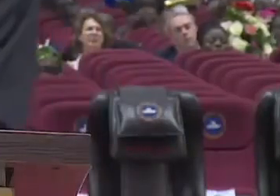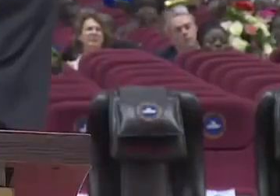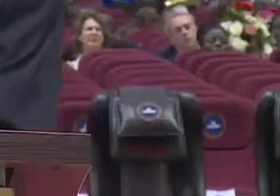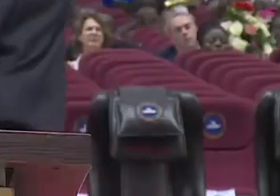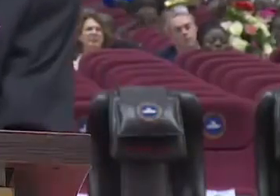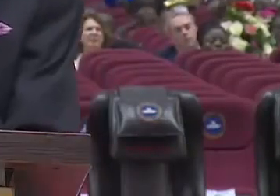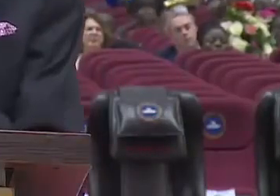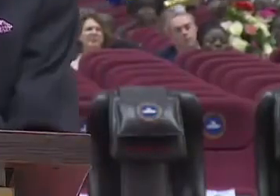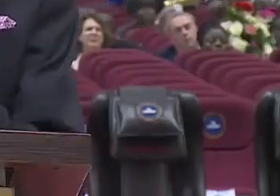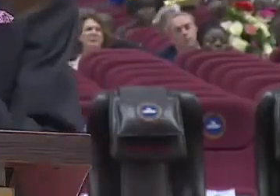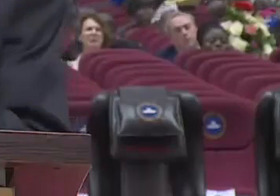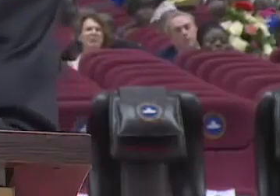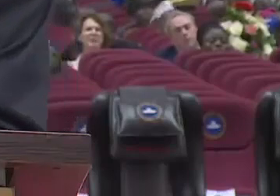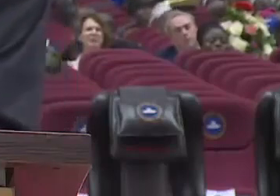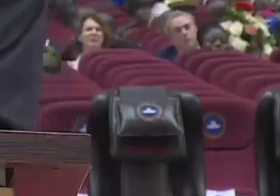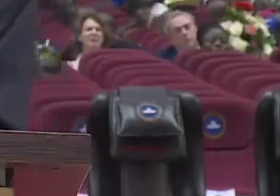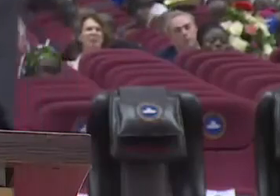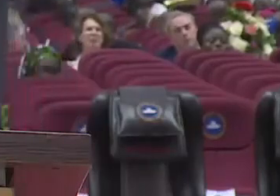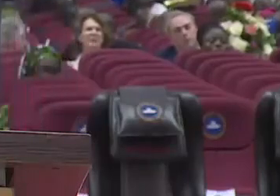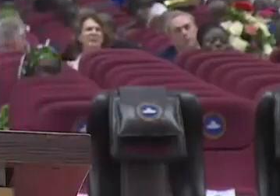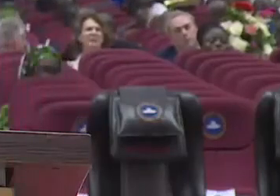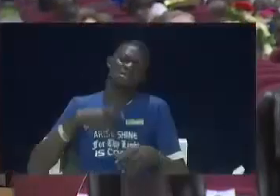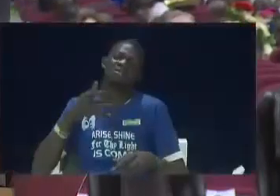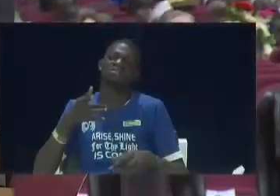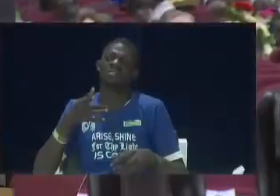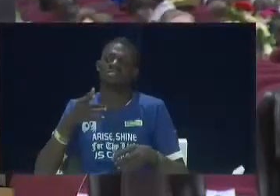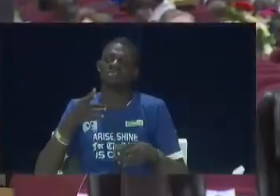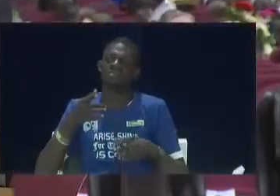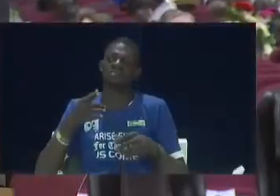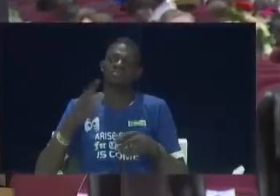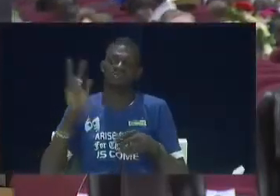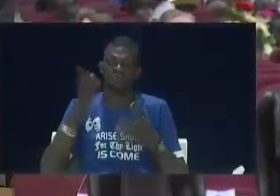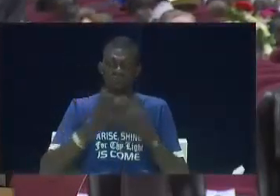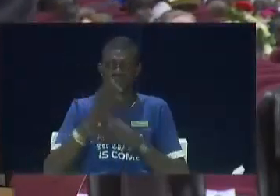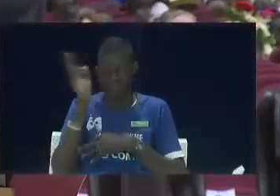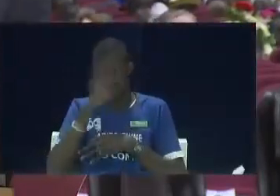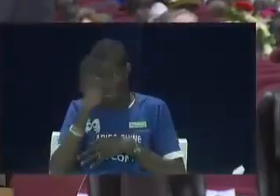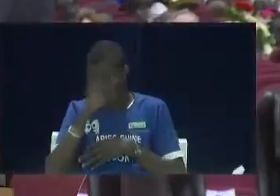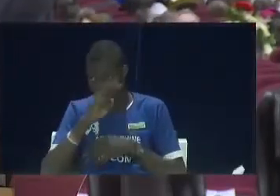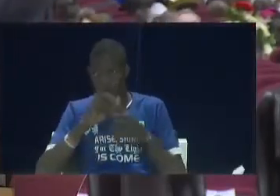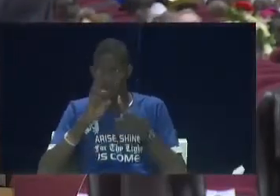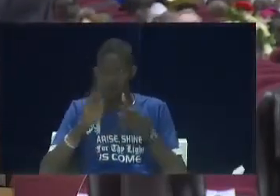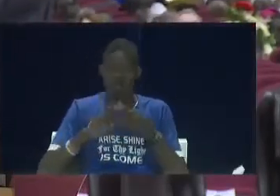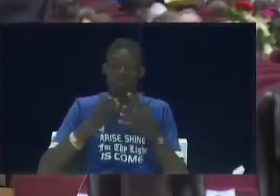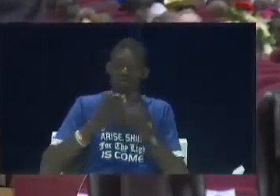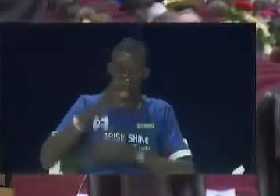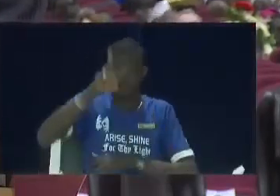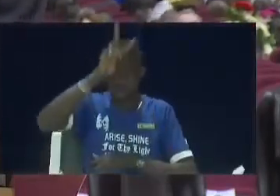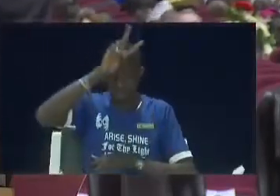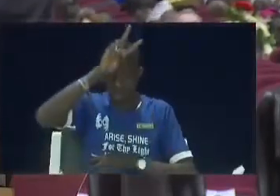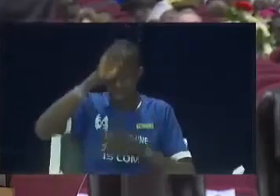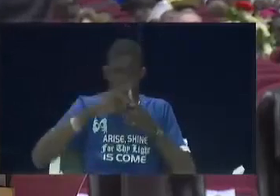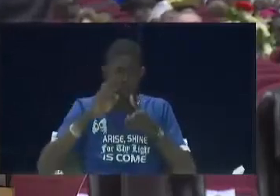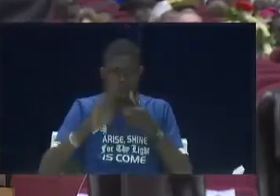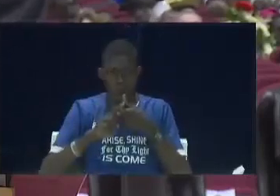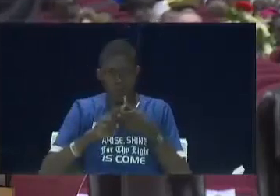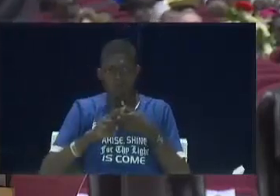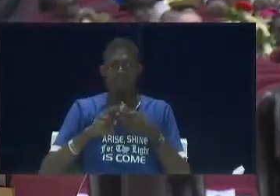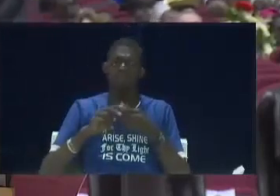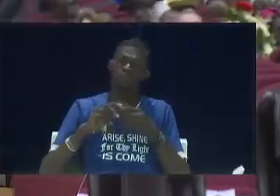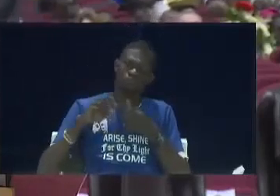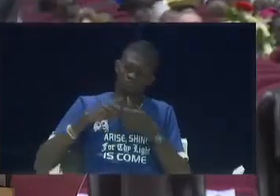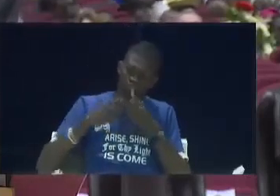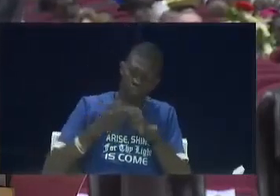or negligently through carelessness, or through ignorance, or through conniver,